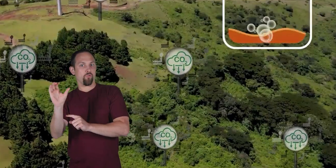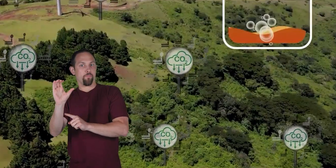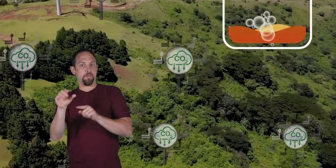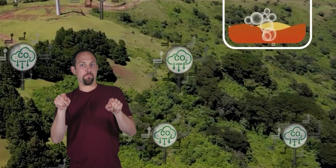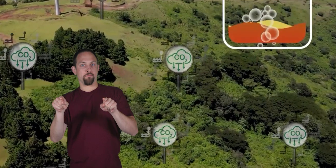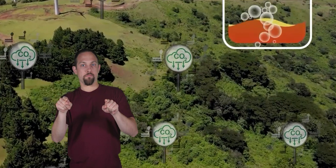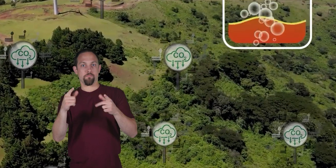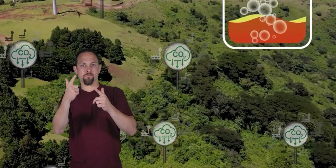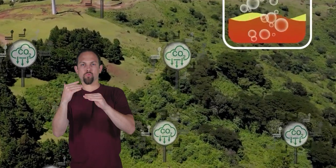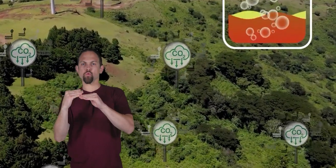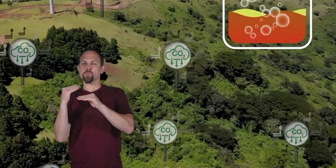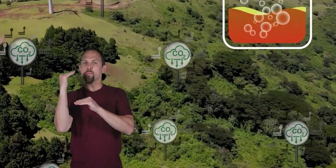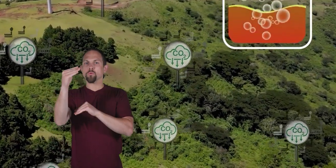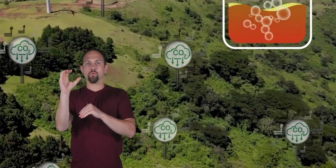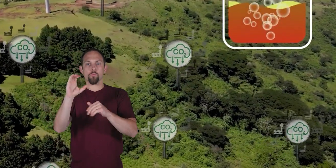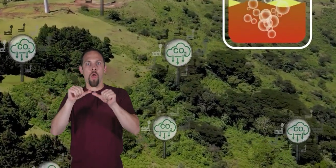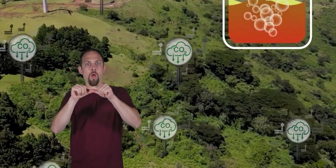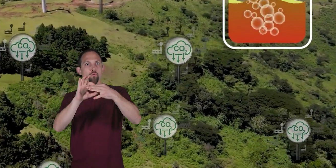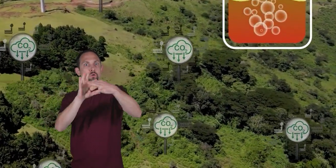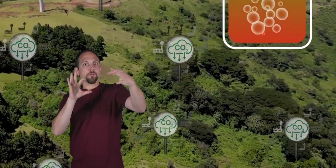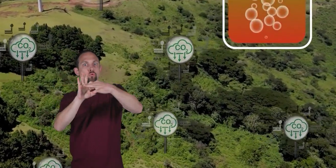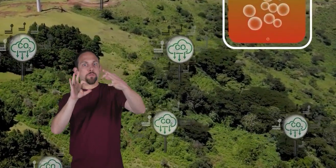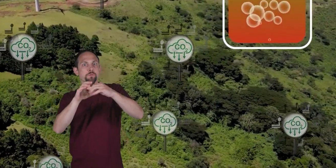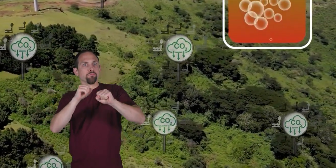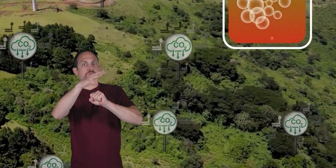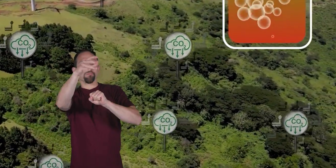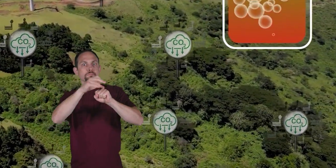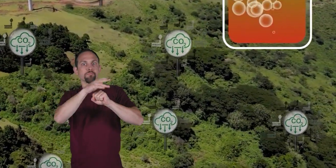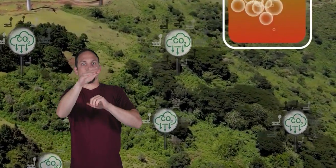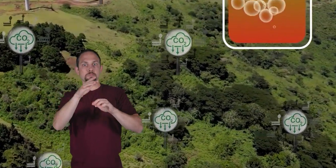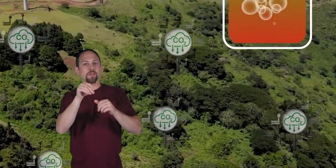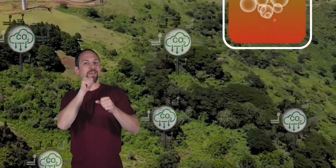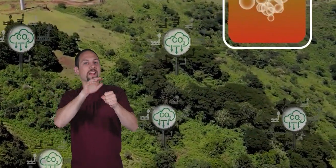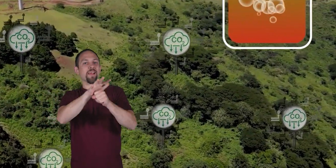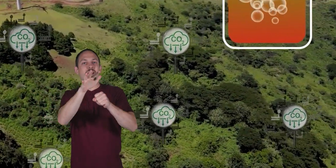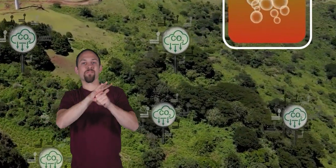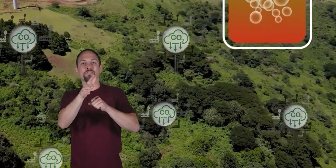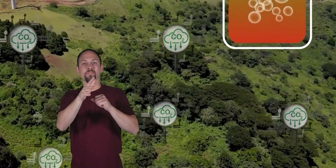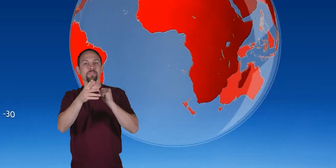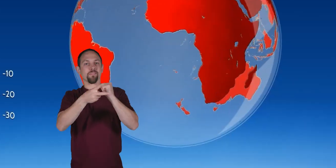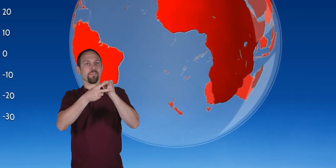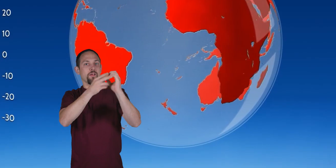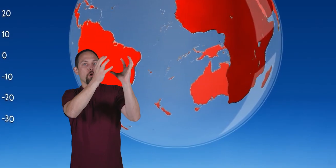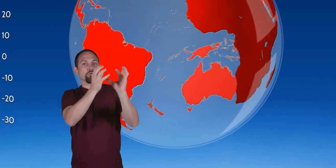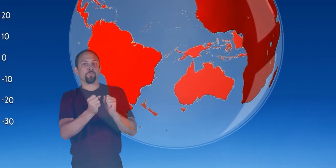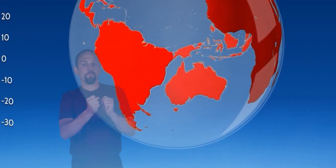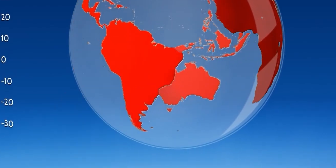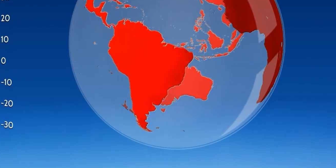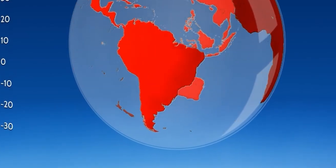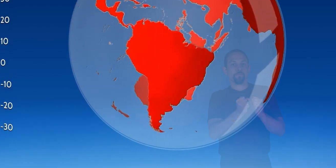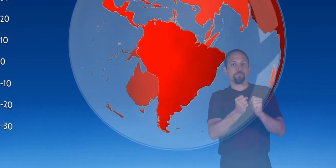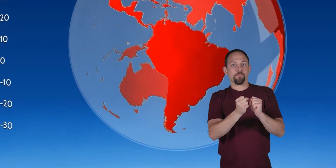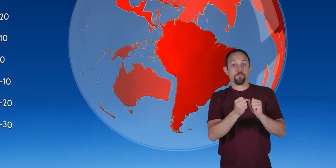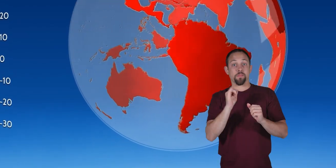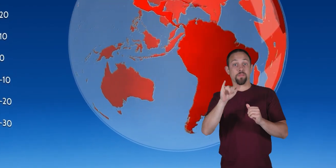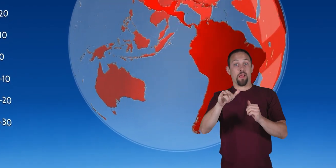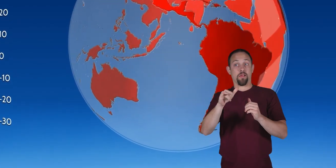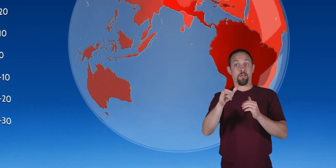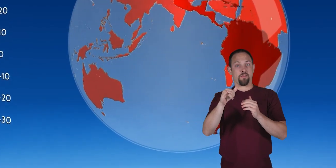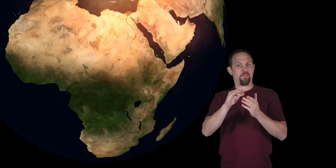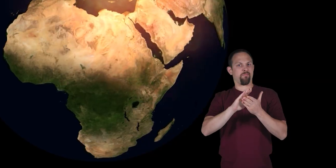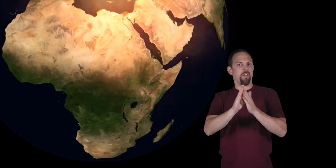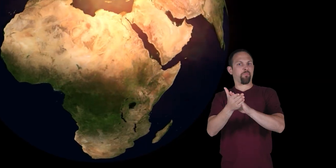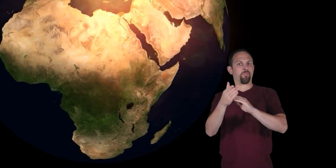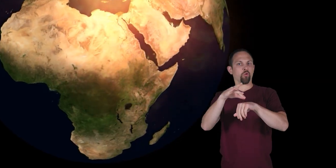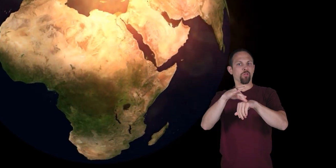is too much carbon being released into the atmosphere and not enough being absorbed this has led to the earth becoming warmer